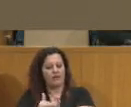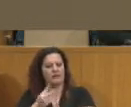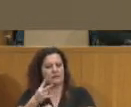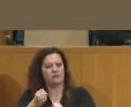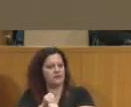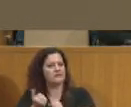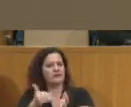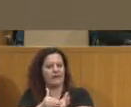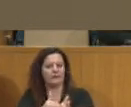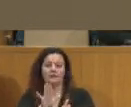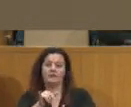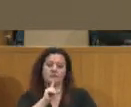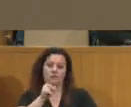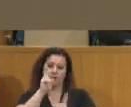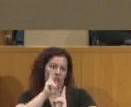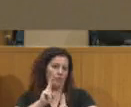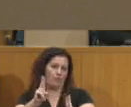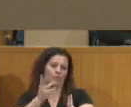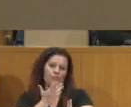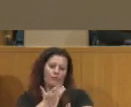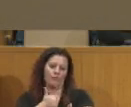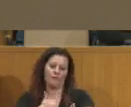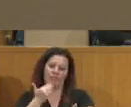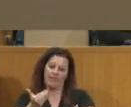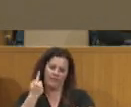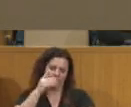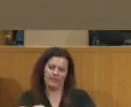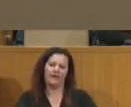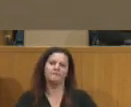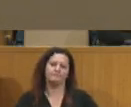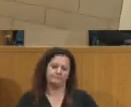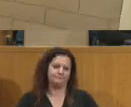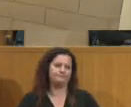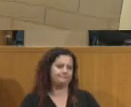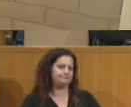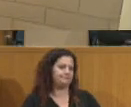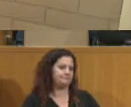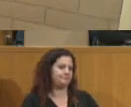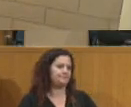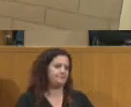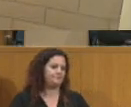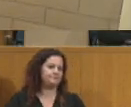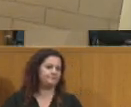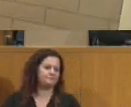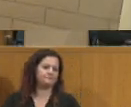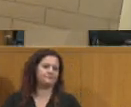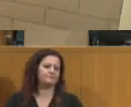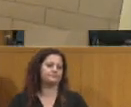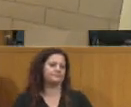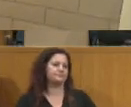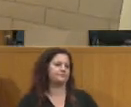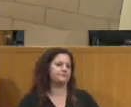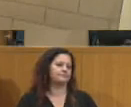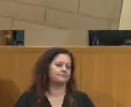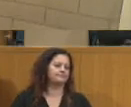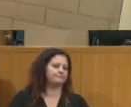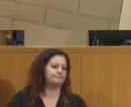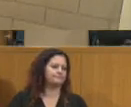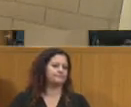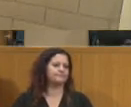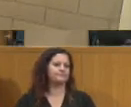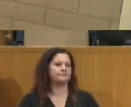on it, but we have to get a hold of this. And I'm so pleased to hear the mayor's commitment and her plan to have us focus on that, because